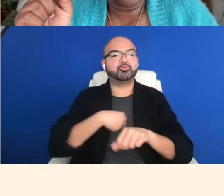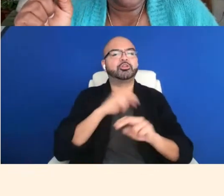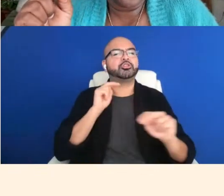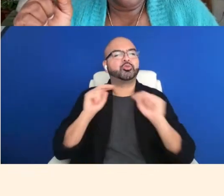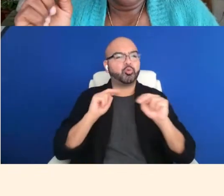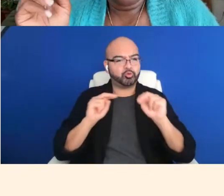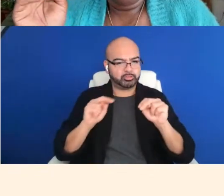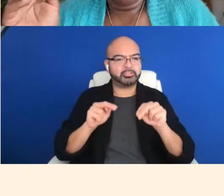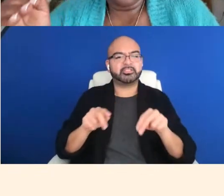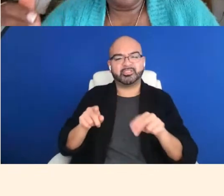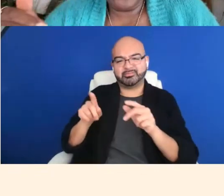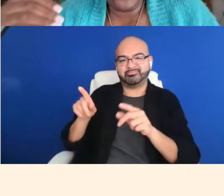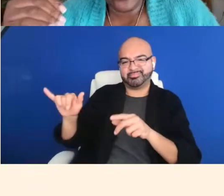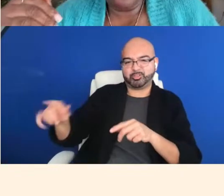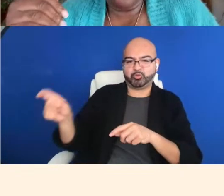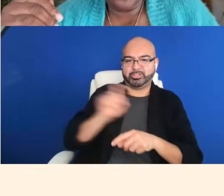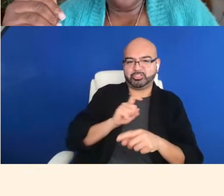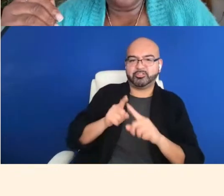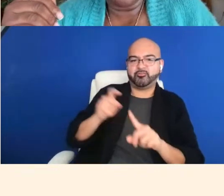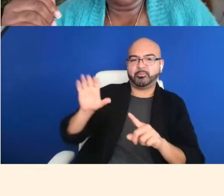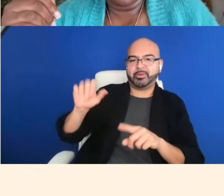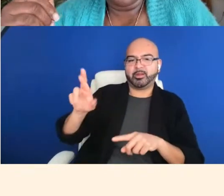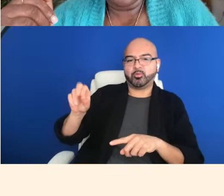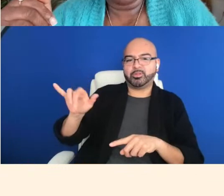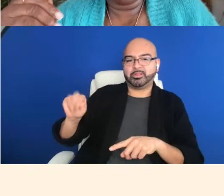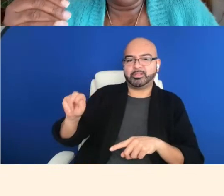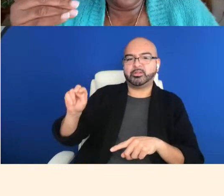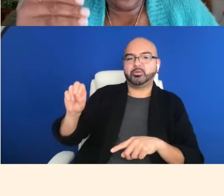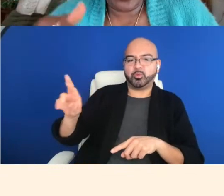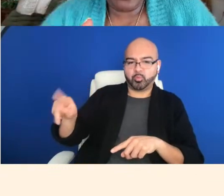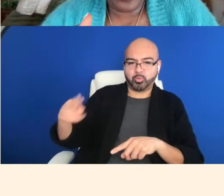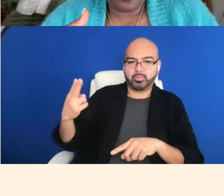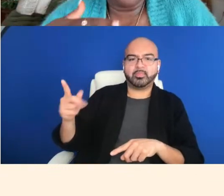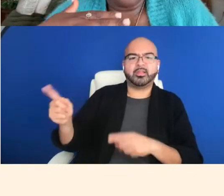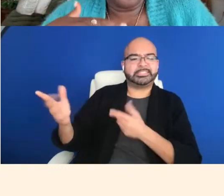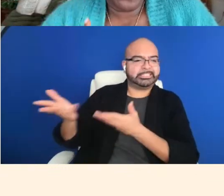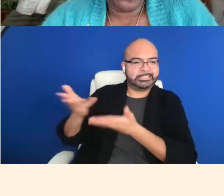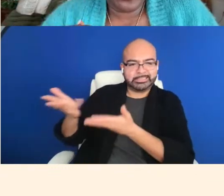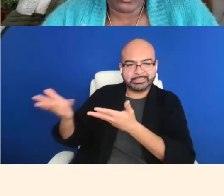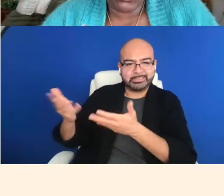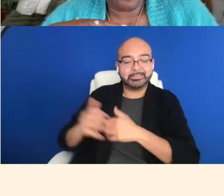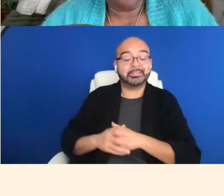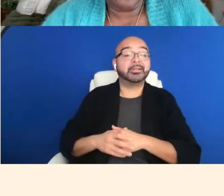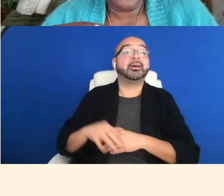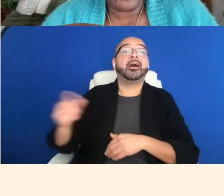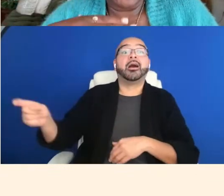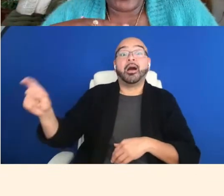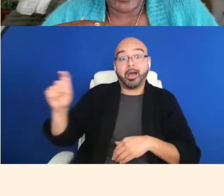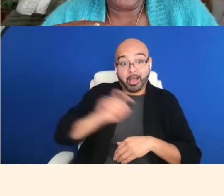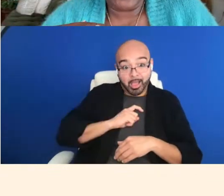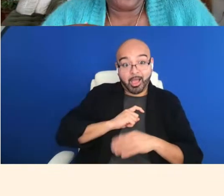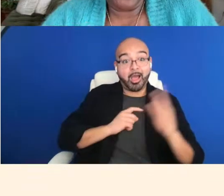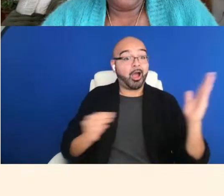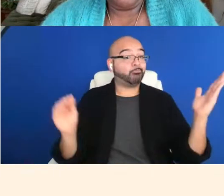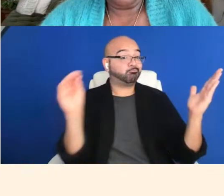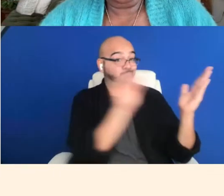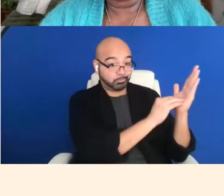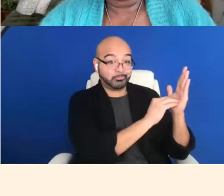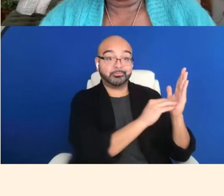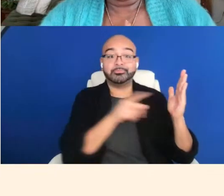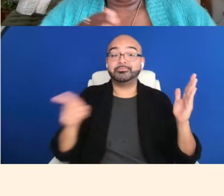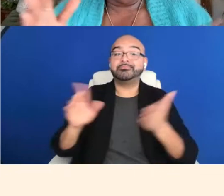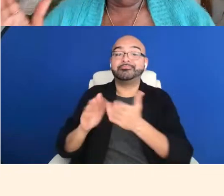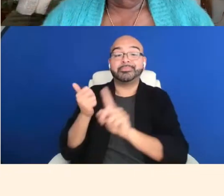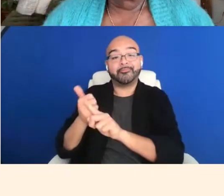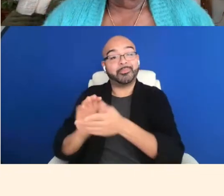North. Completing that donation and getting the house officially on our books as an asset opened